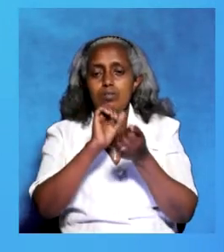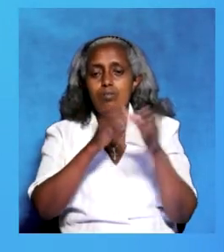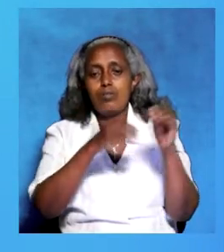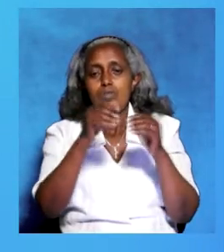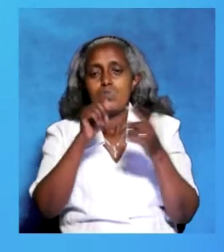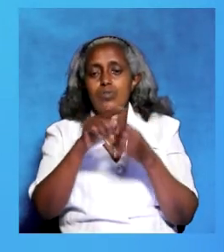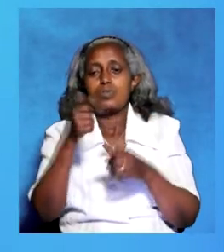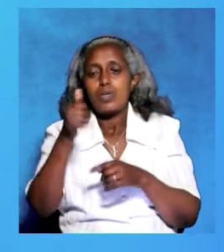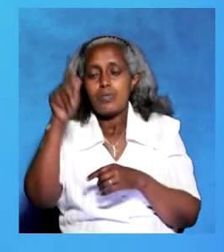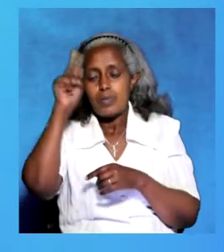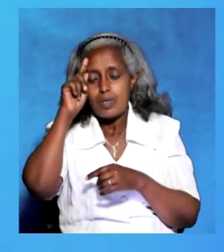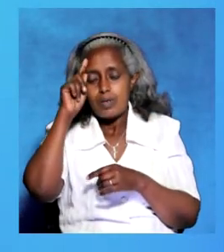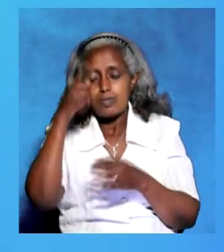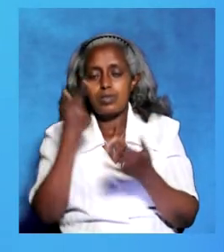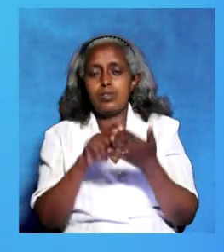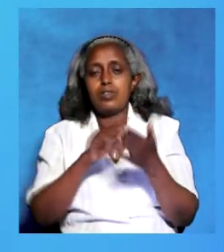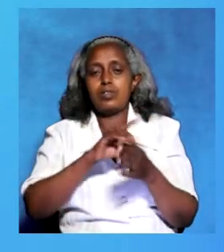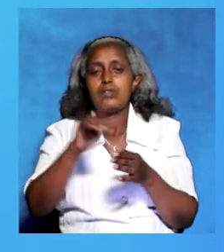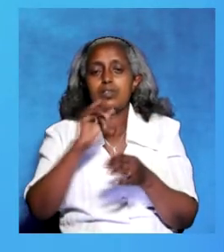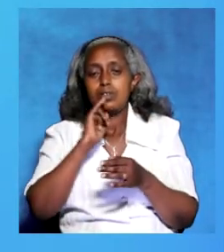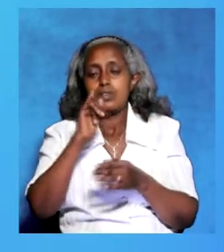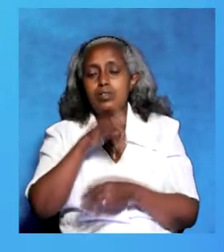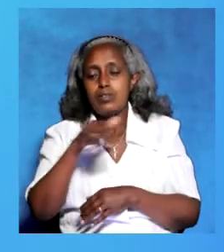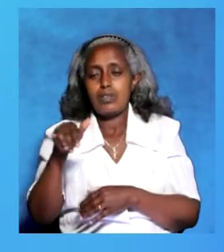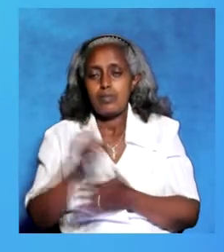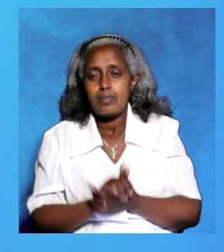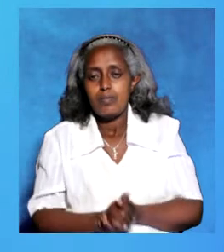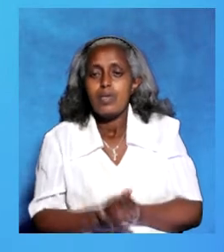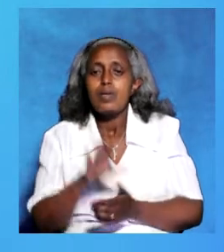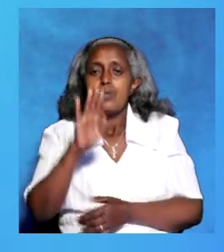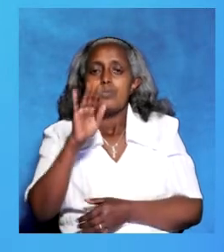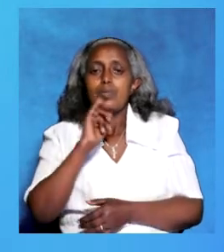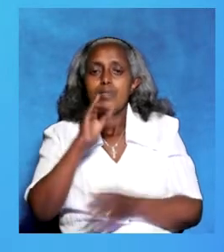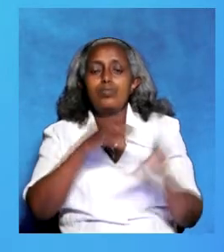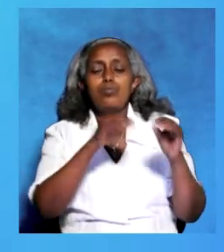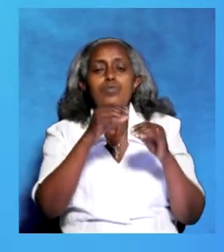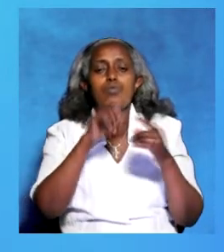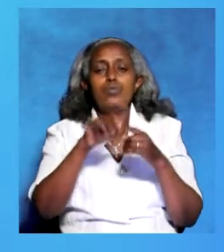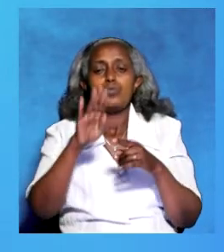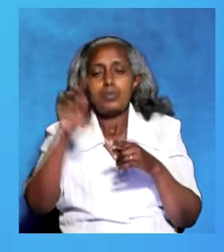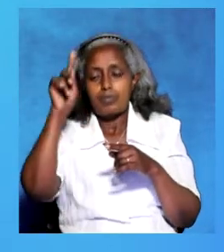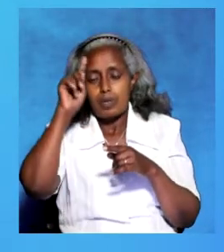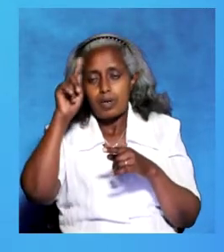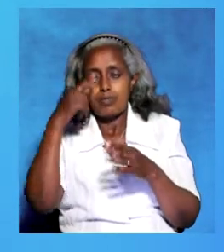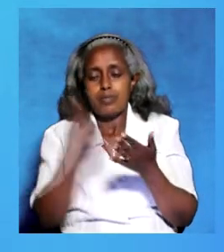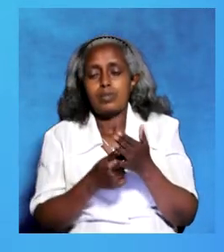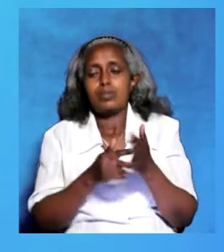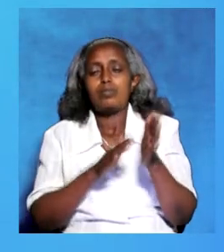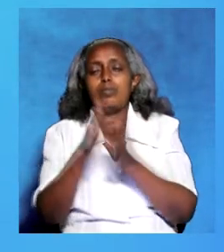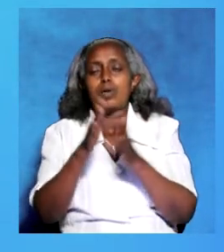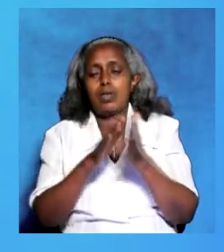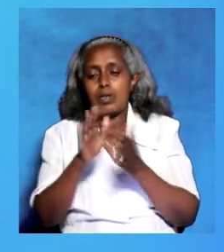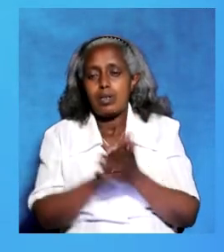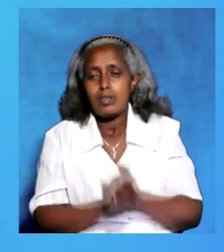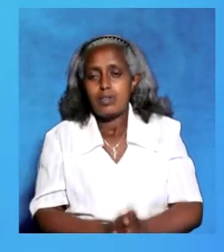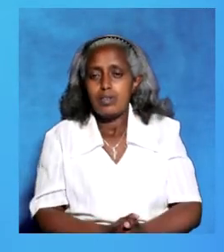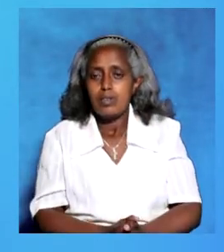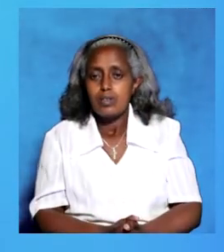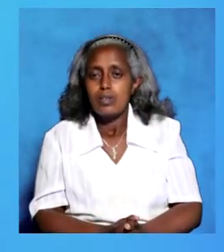prime. The distance they move is the same. B is moved to B prime. They are also moved parallelly. You can